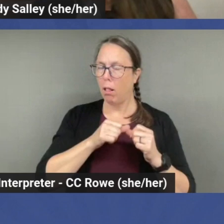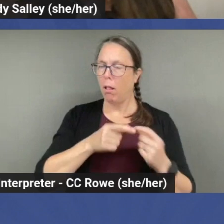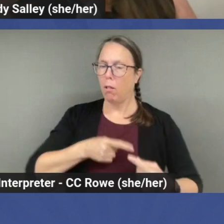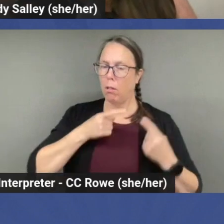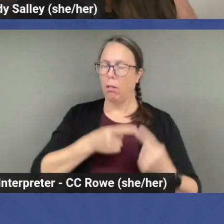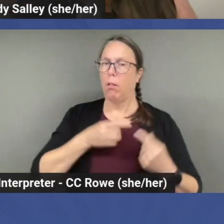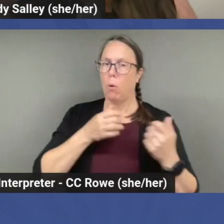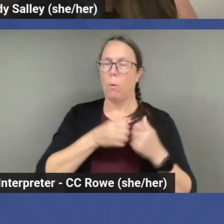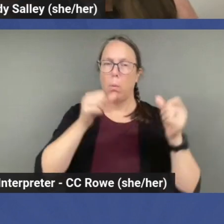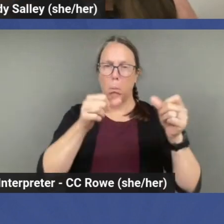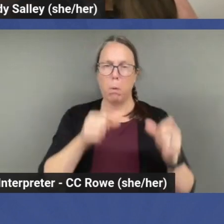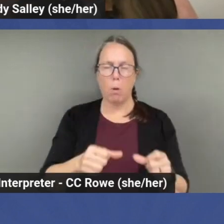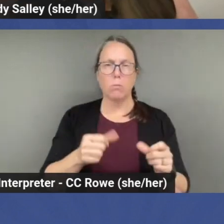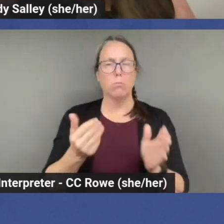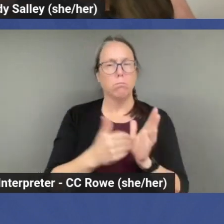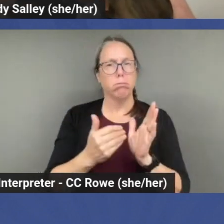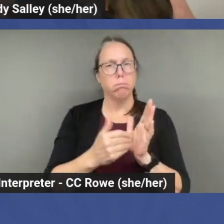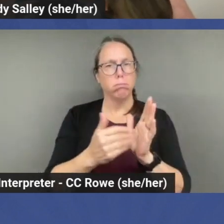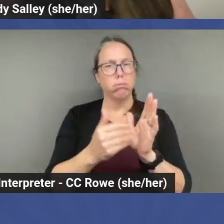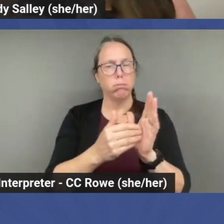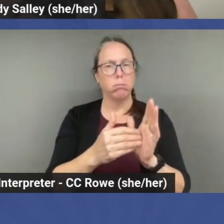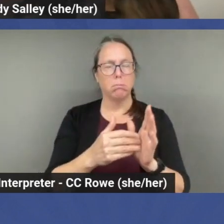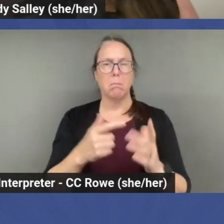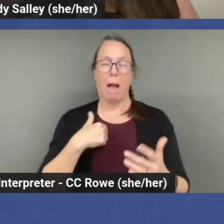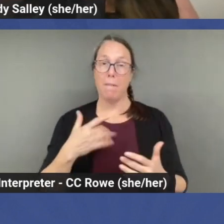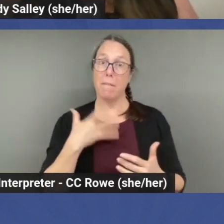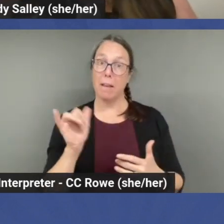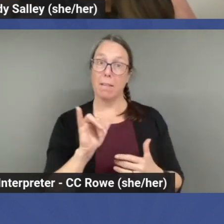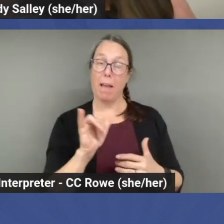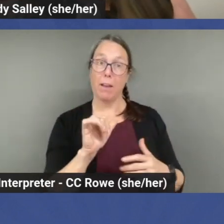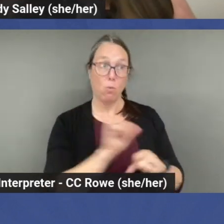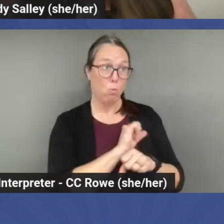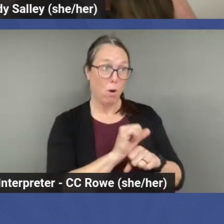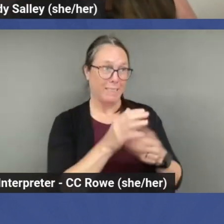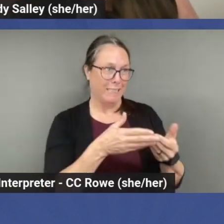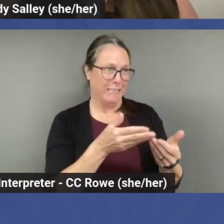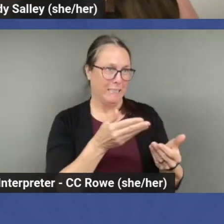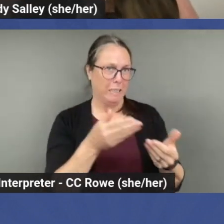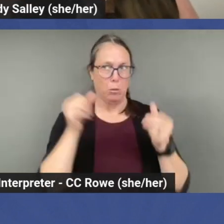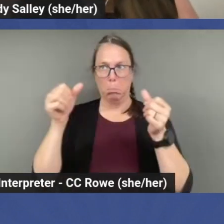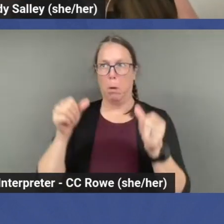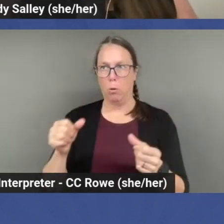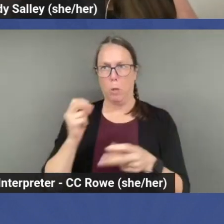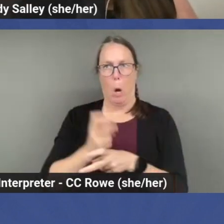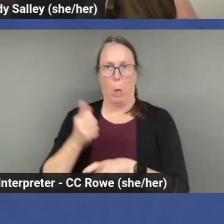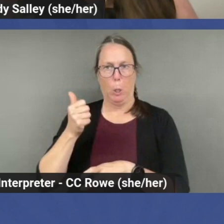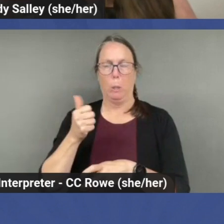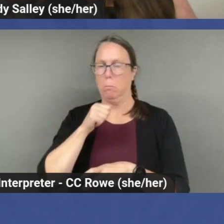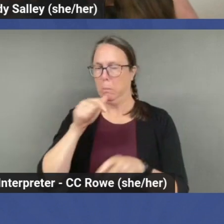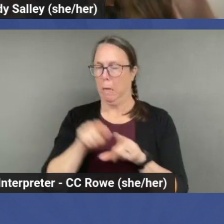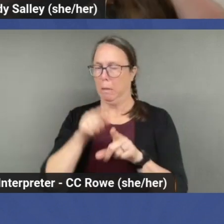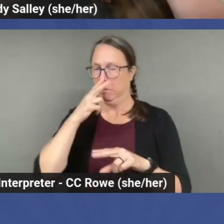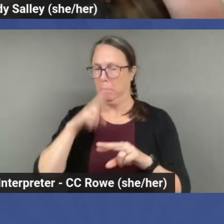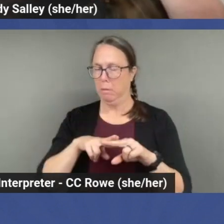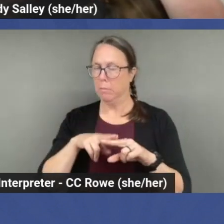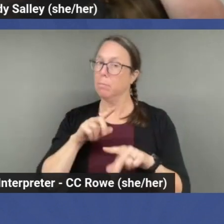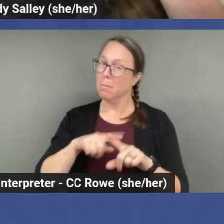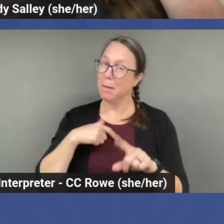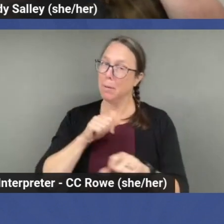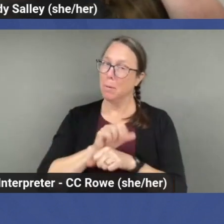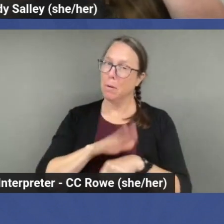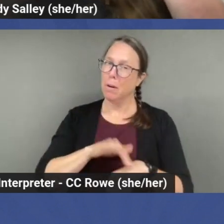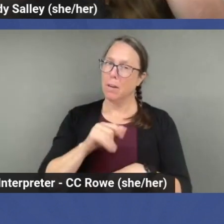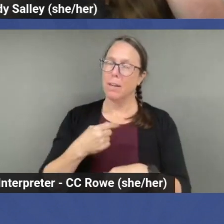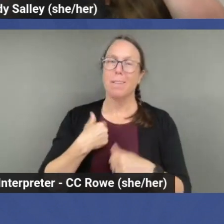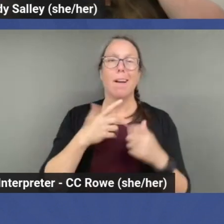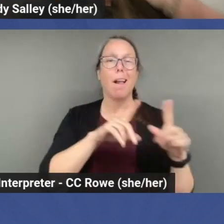to just do the work. Posting about the work is not as much fun for me, but I'm working on it. So I would love to ask all